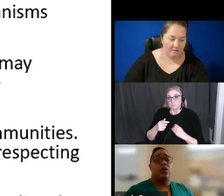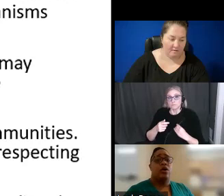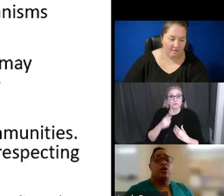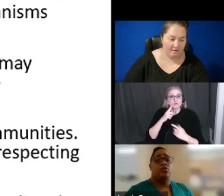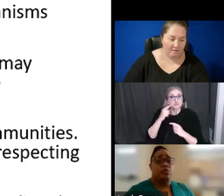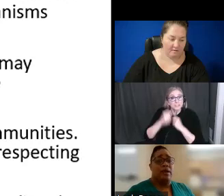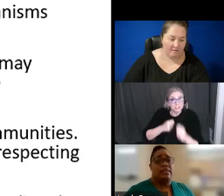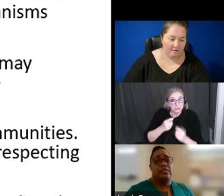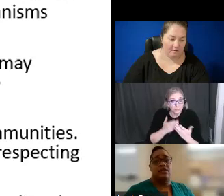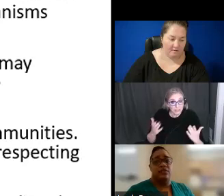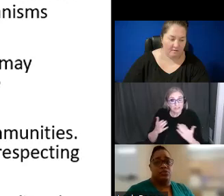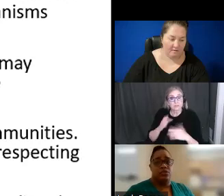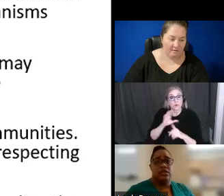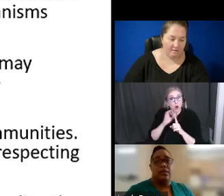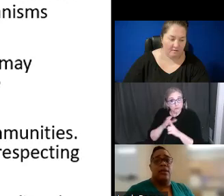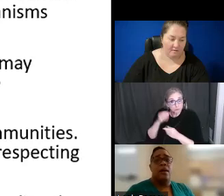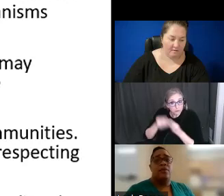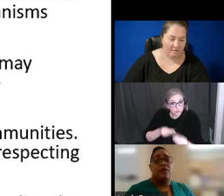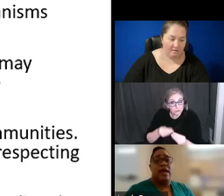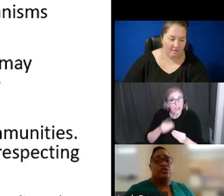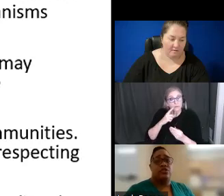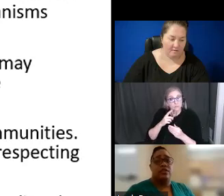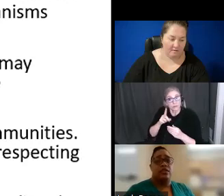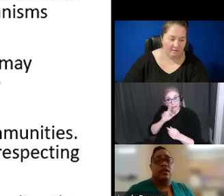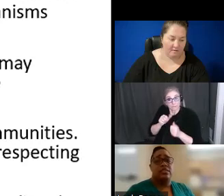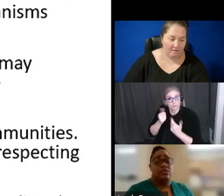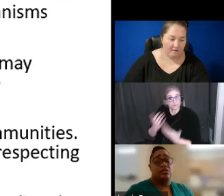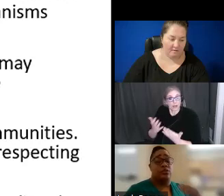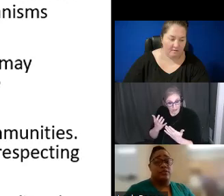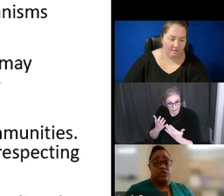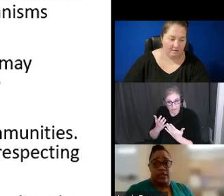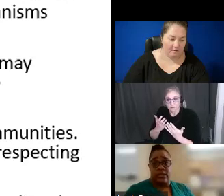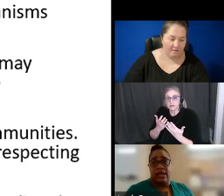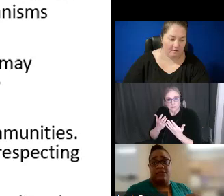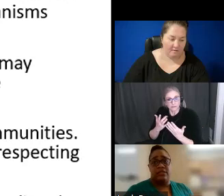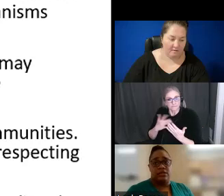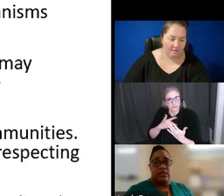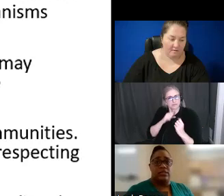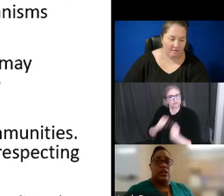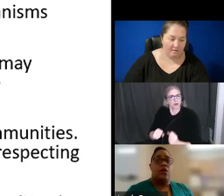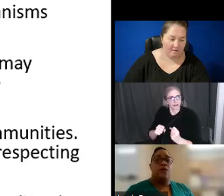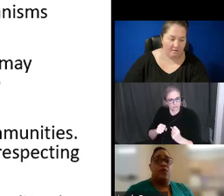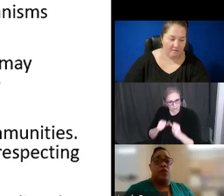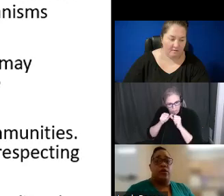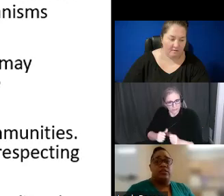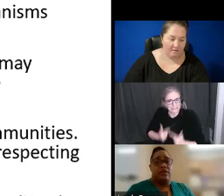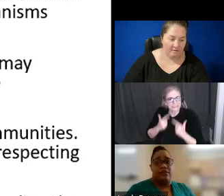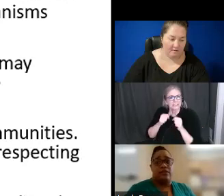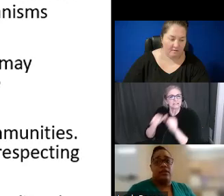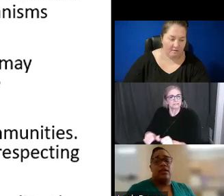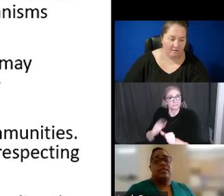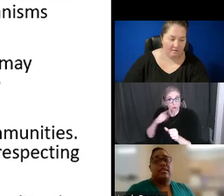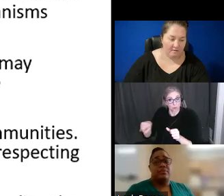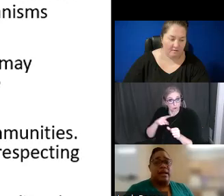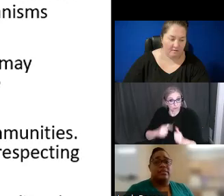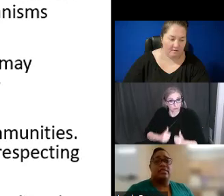right? So cultural practices and rituals can provide a source of strength and resilience for